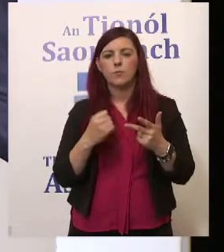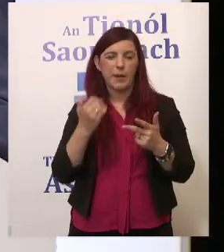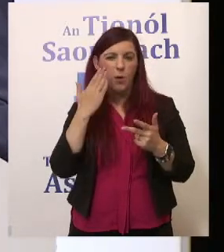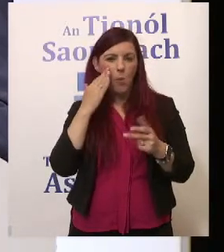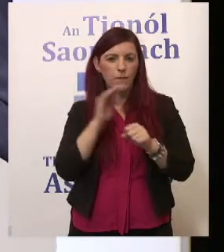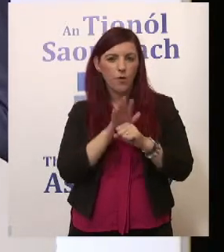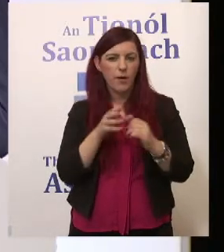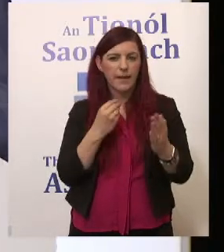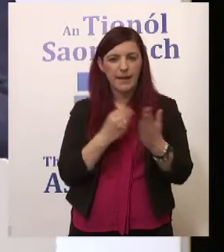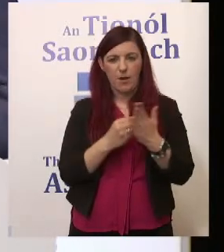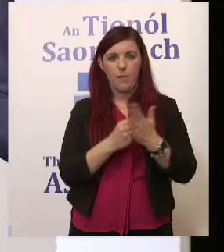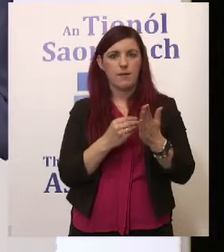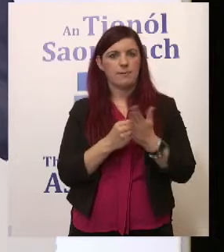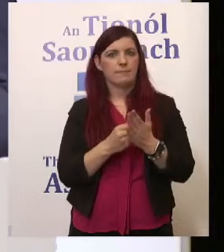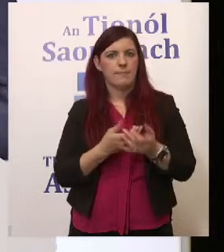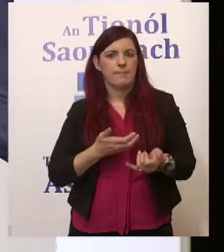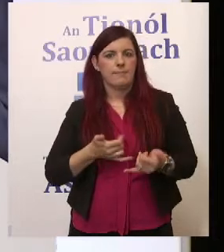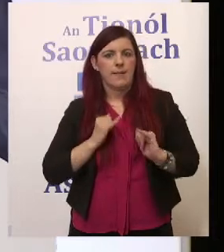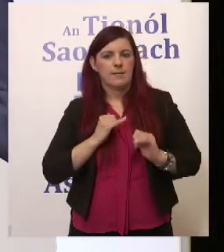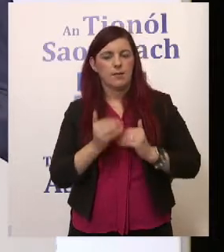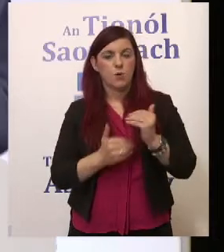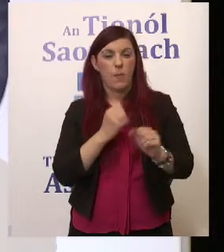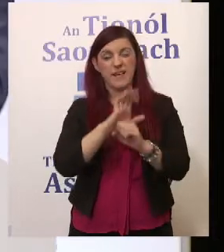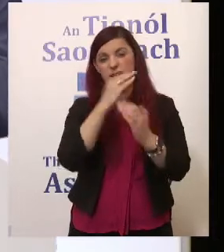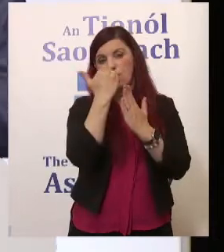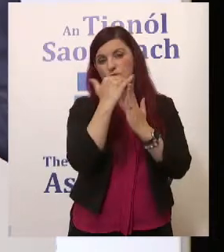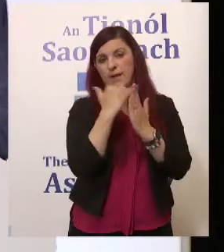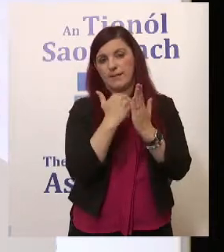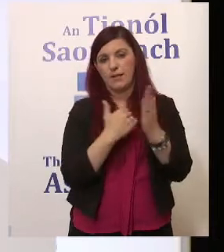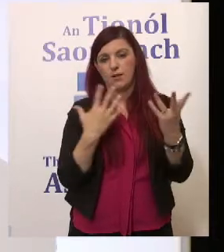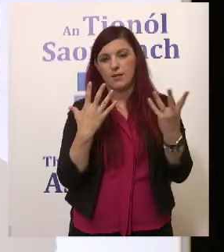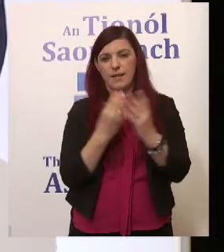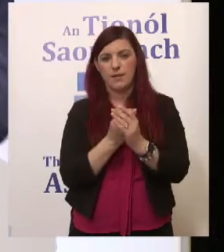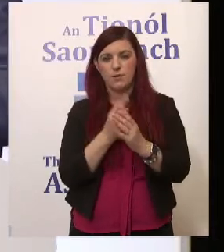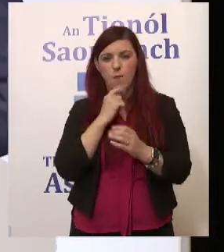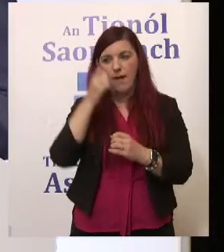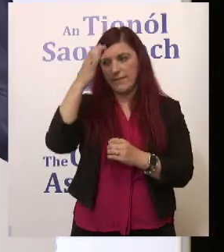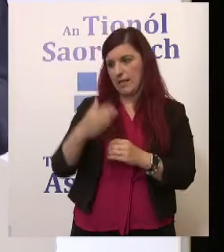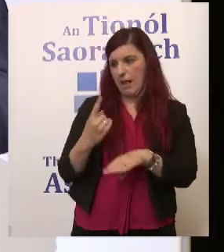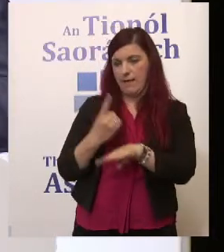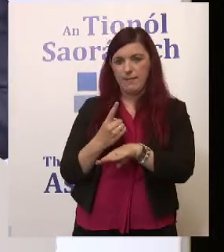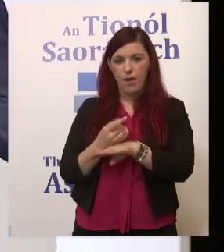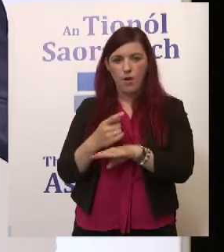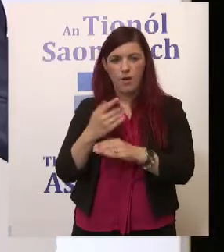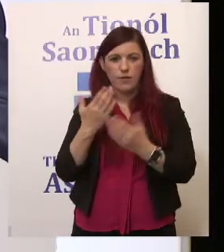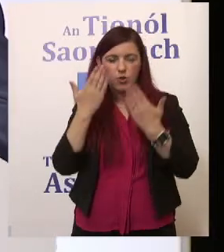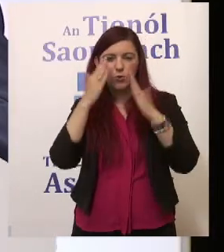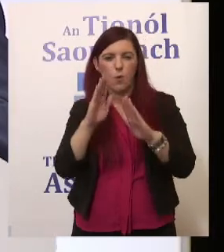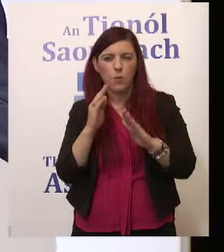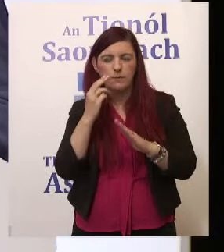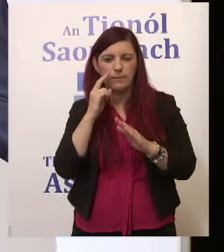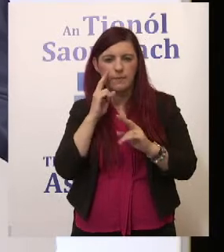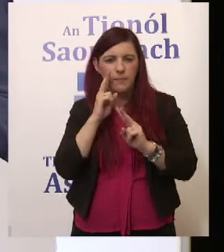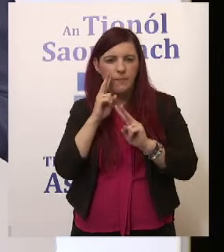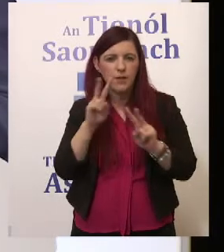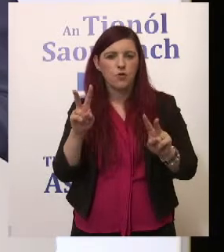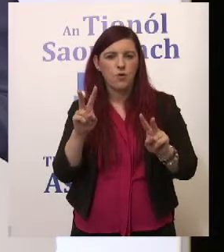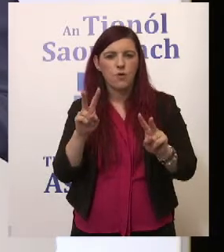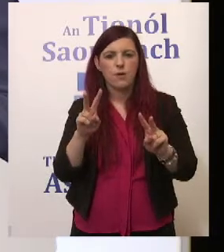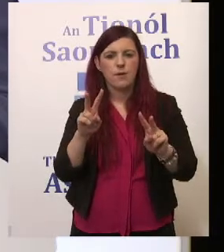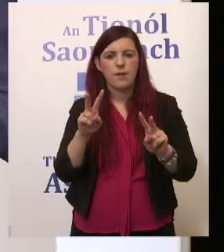economic vibrancy. So these are the criteria that drag us together. I put up a slide there, or a graphic of, we asked